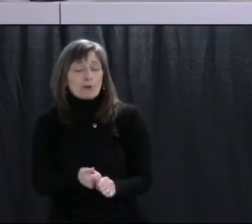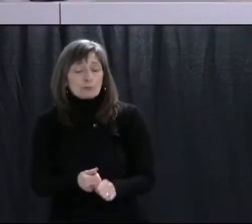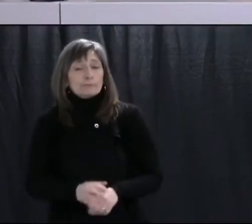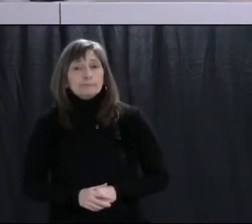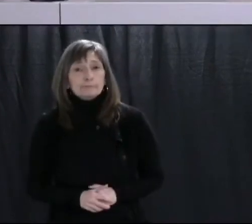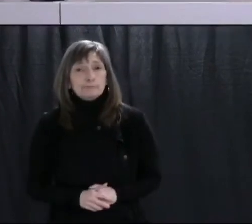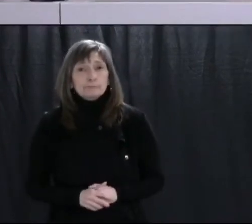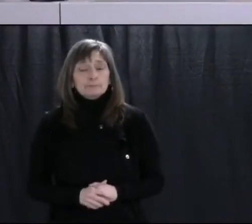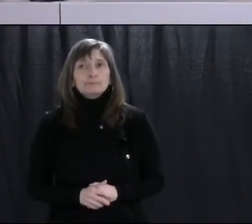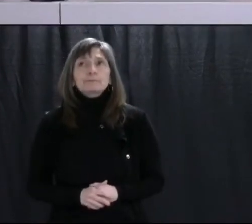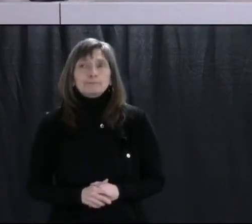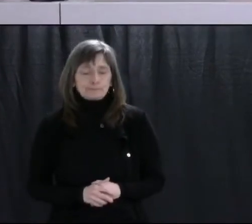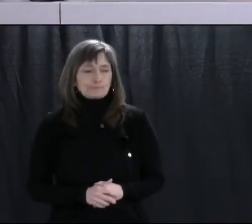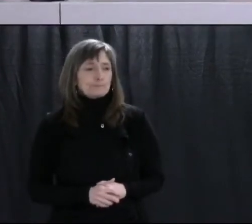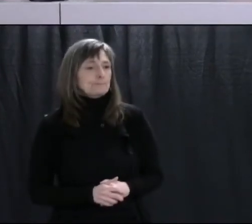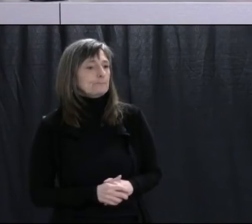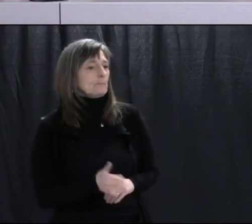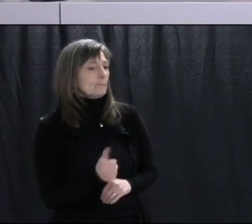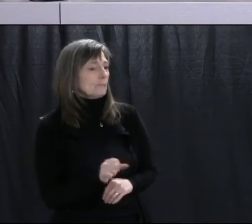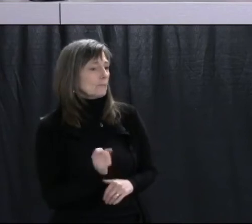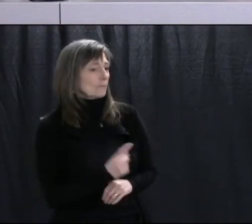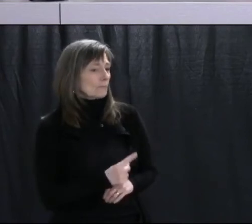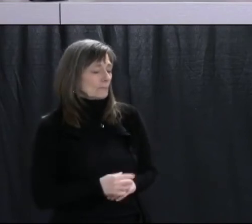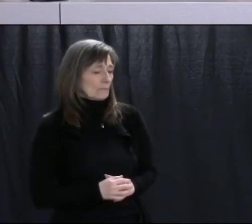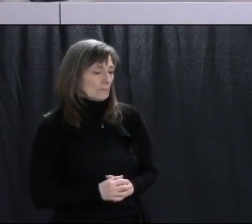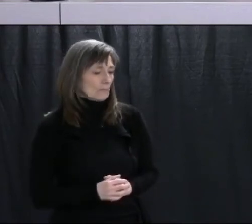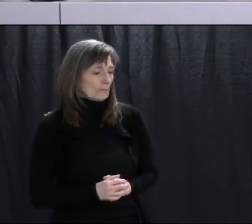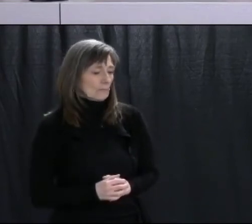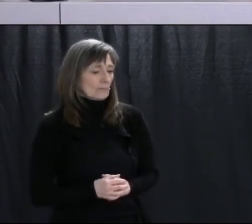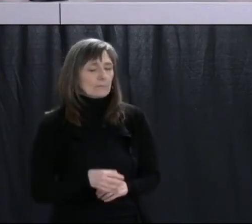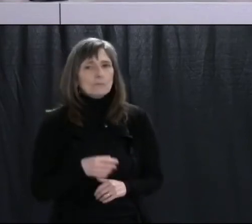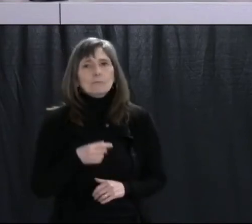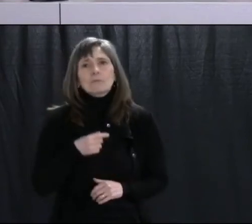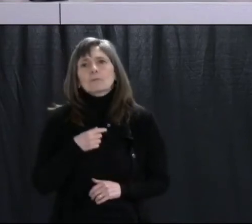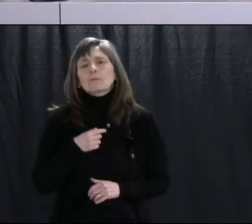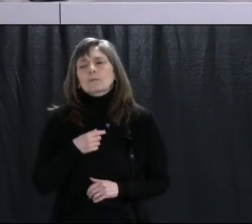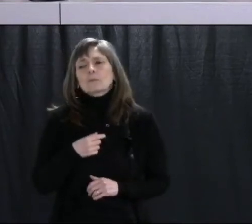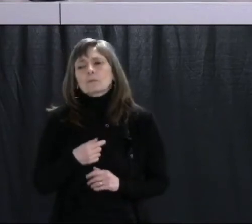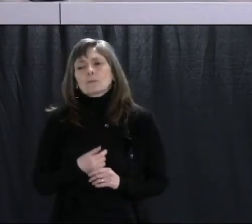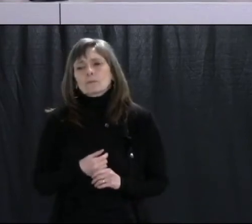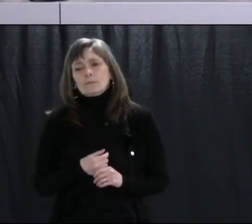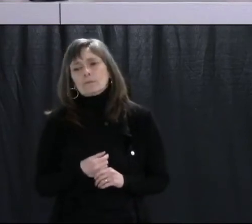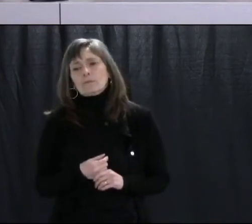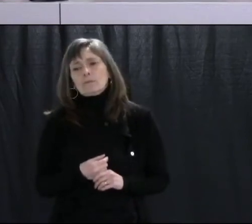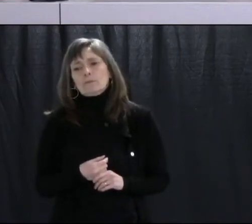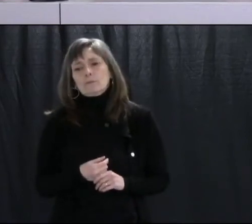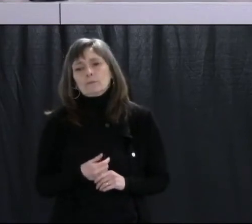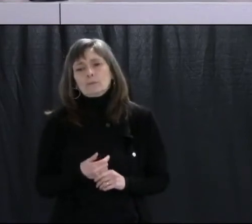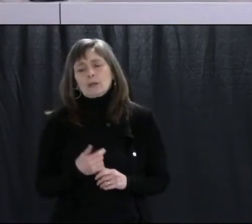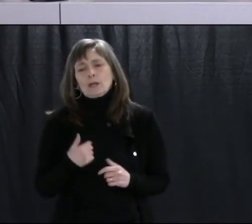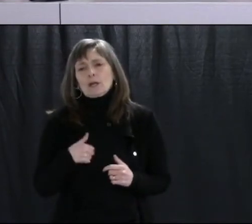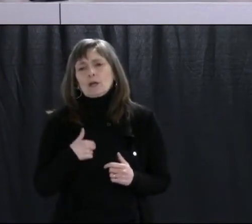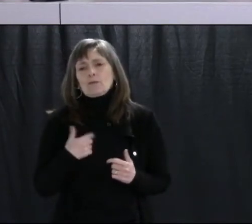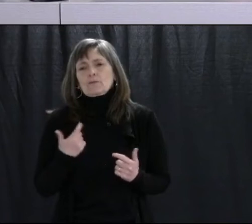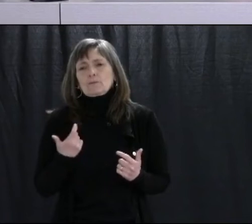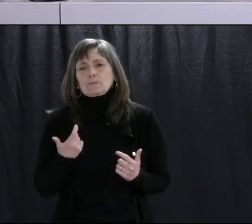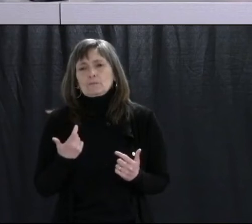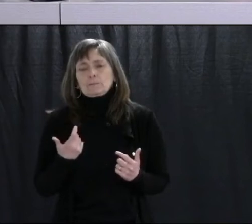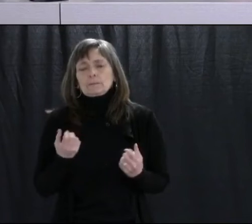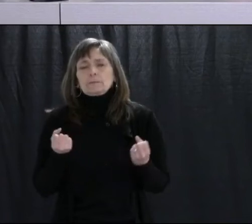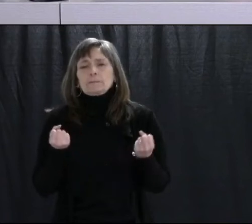Oh, okay. And the other question is, we have a large number of frontline